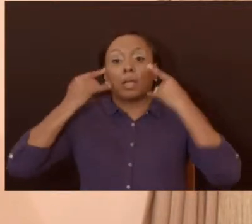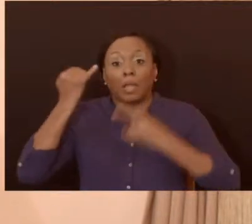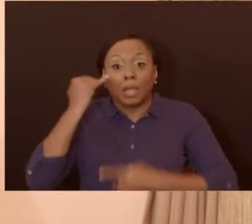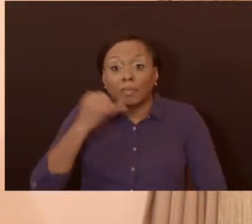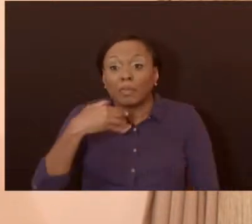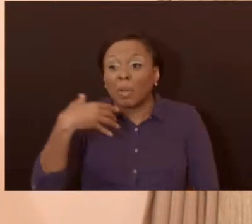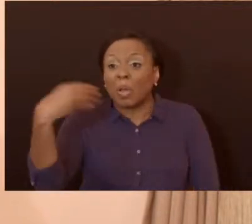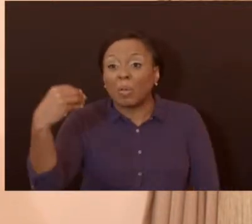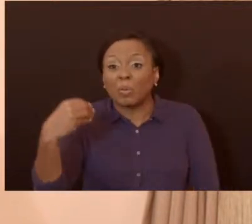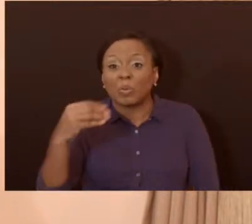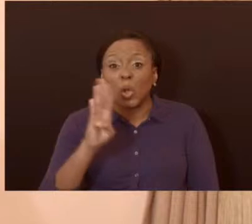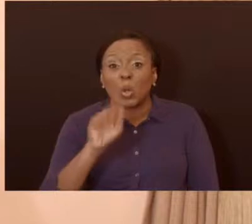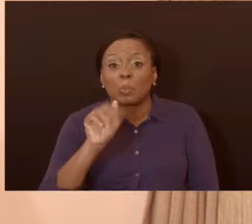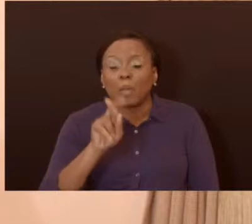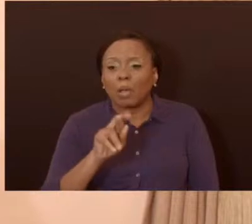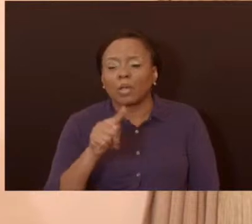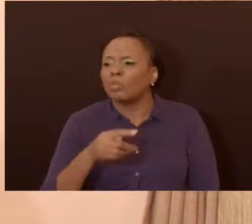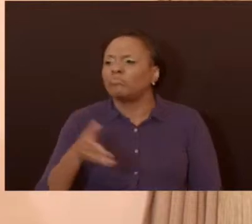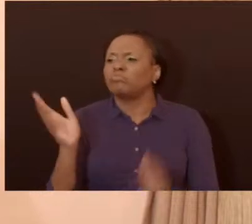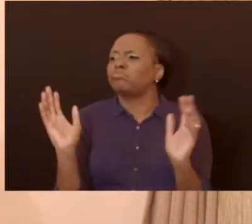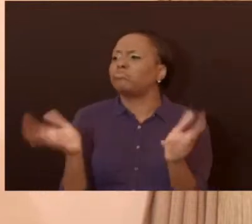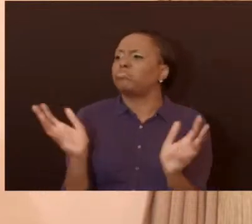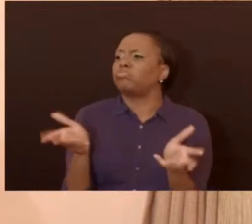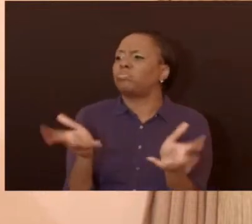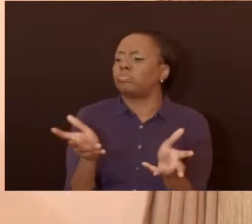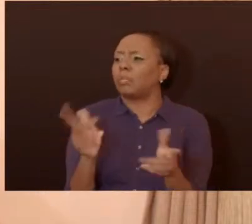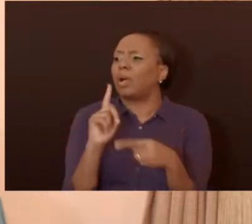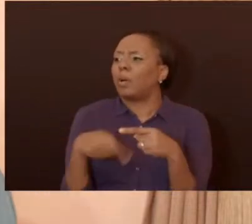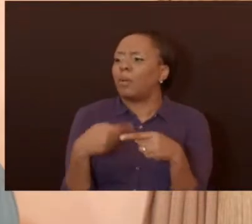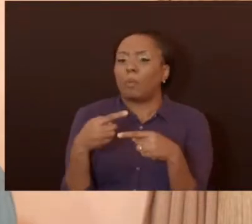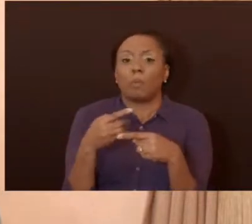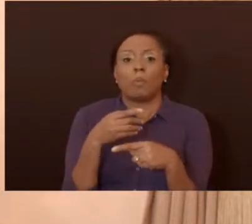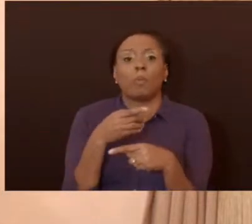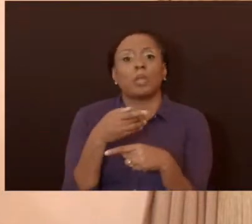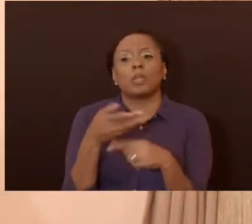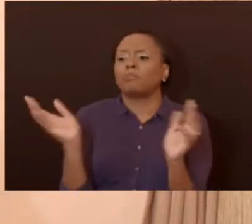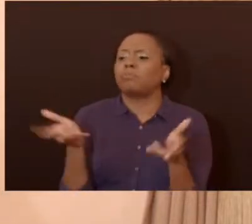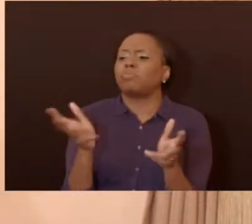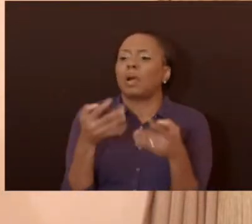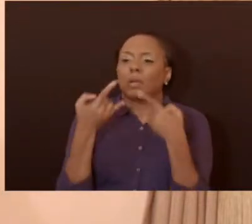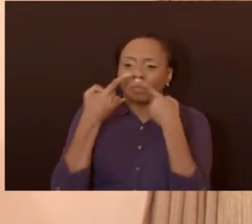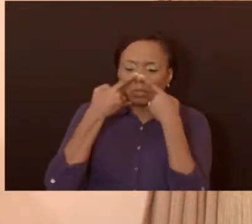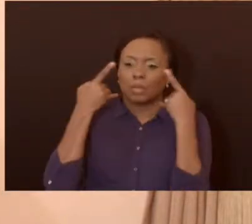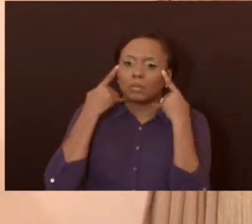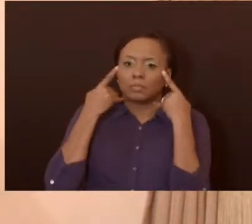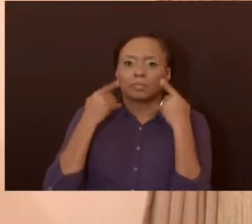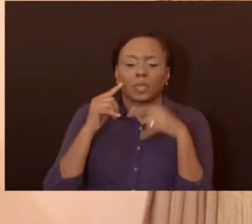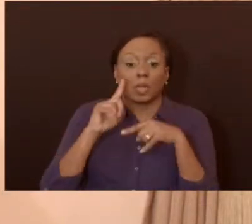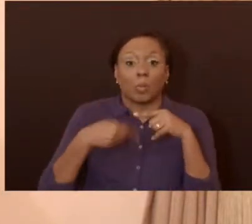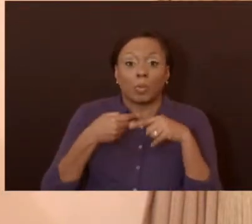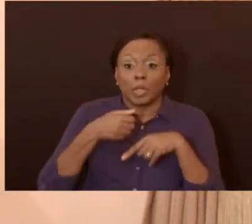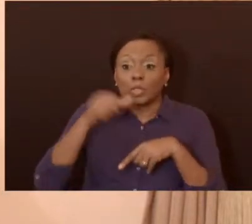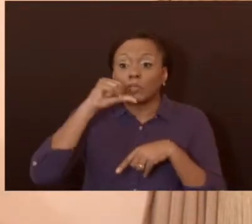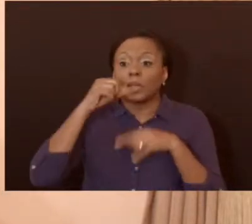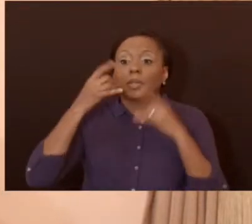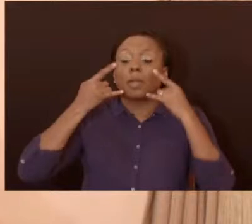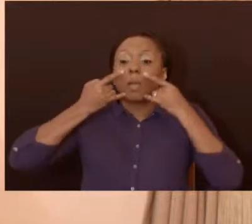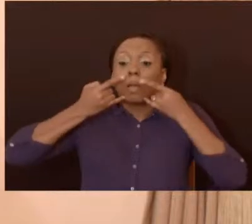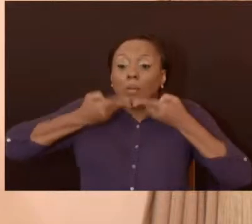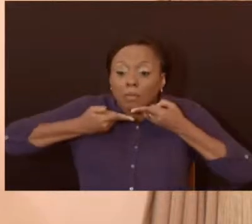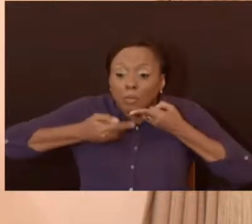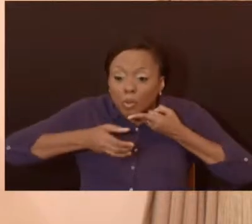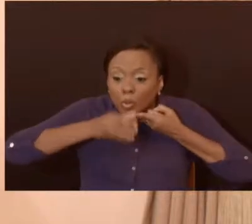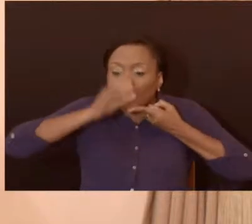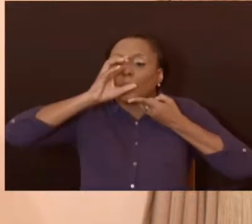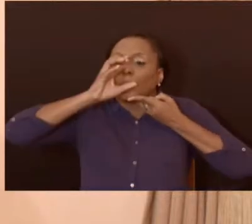out to a bar and you're having a conversation, when you're talking, put the mask on. When you're going to take the drink, lower it, drink it, and put it